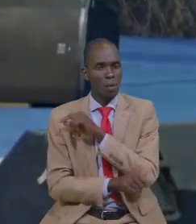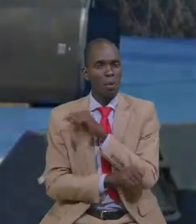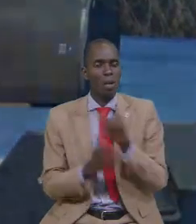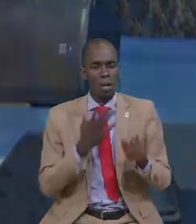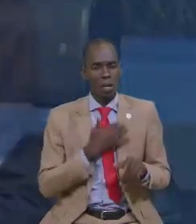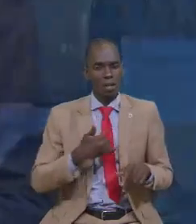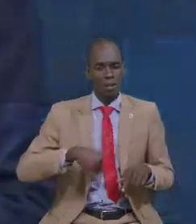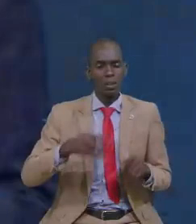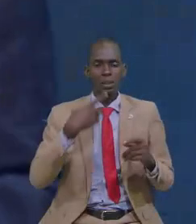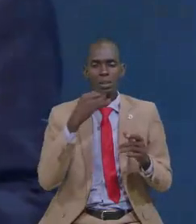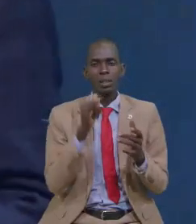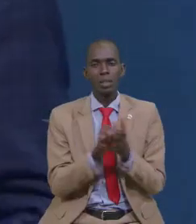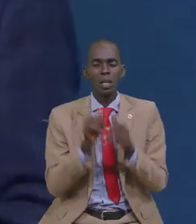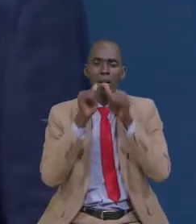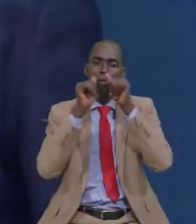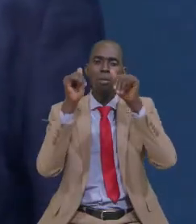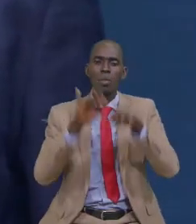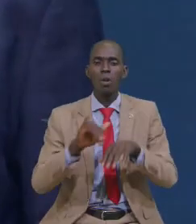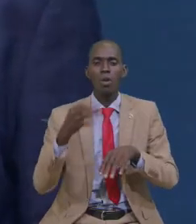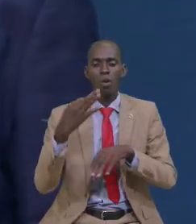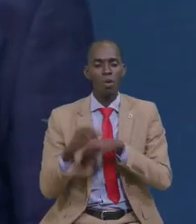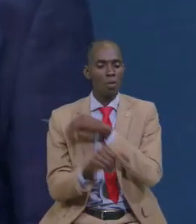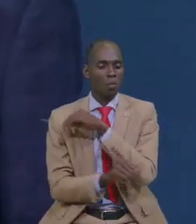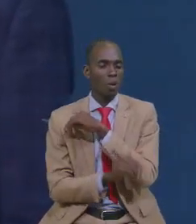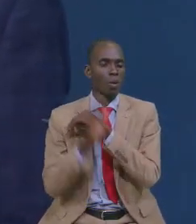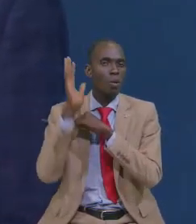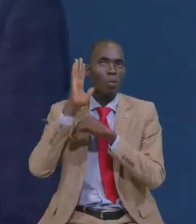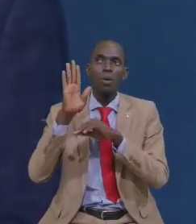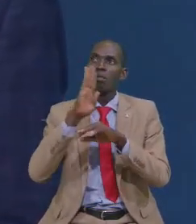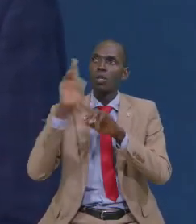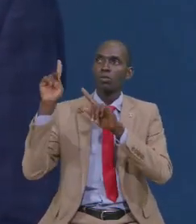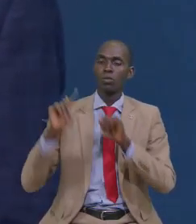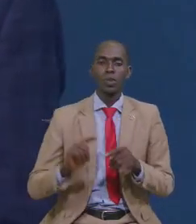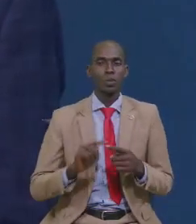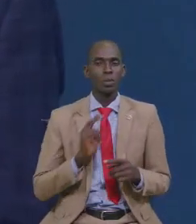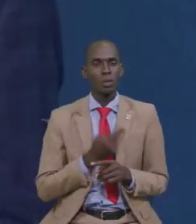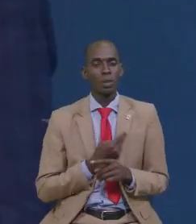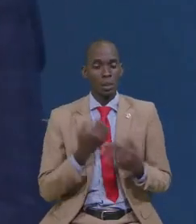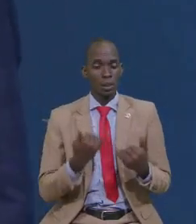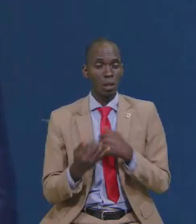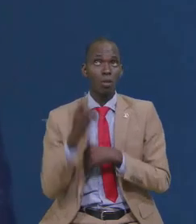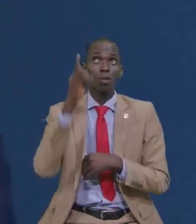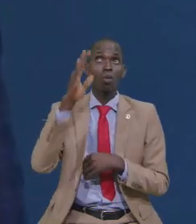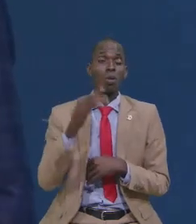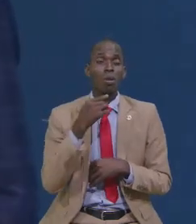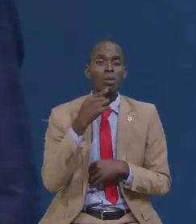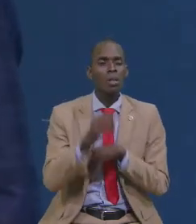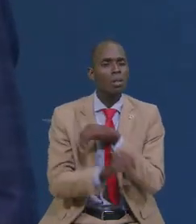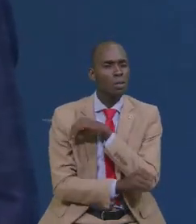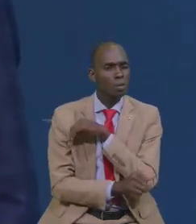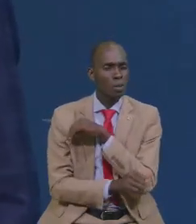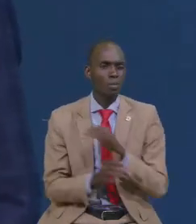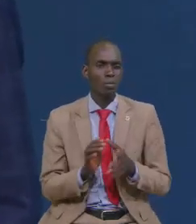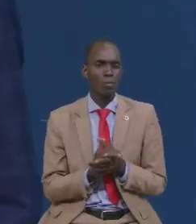on us. And then he told Abraham, he said, I've heard about the sin